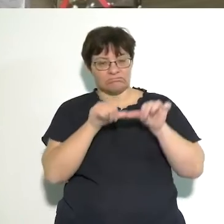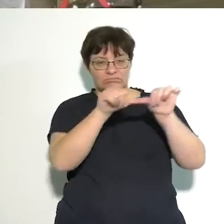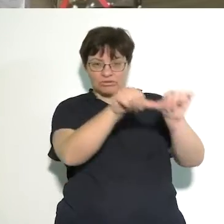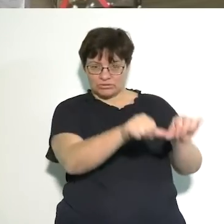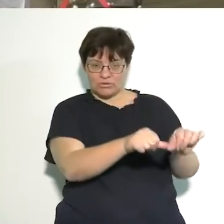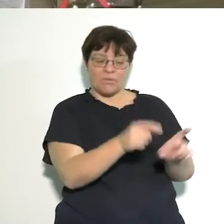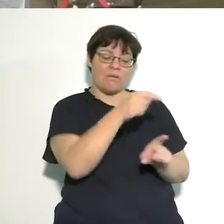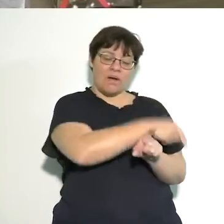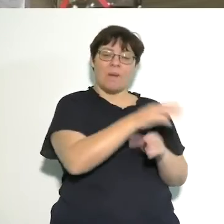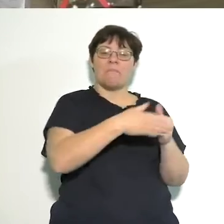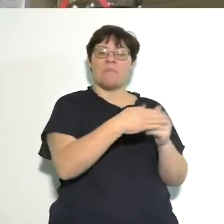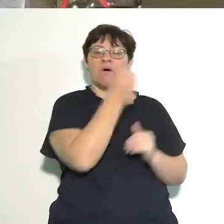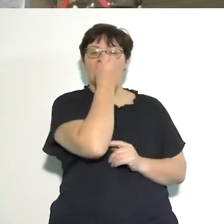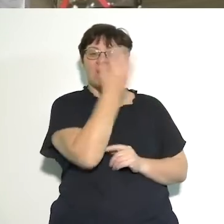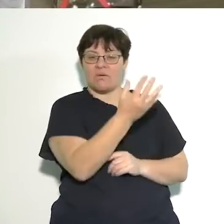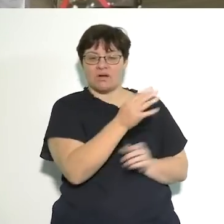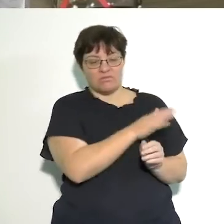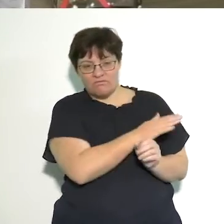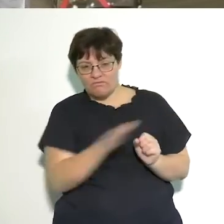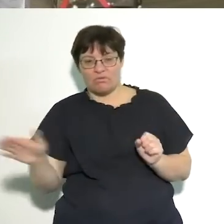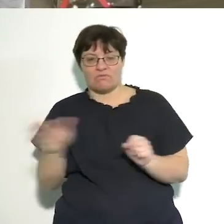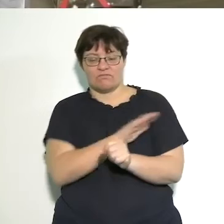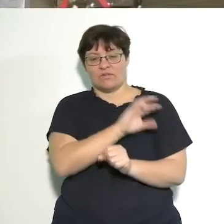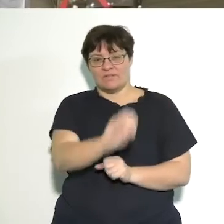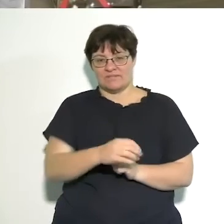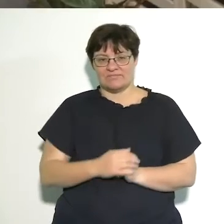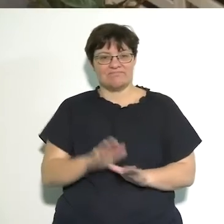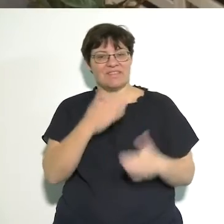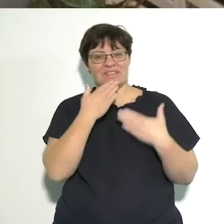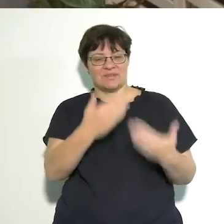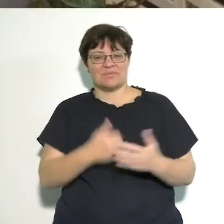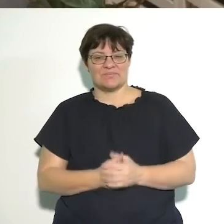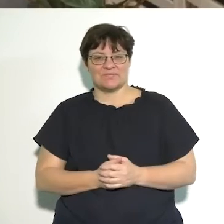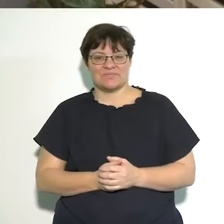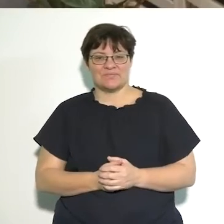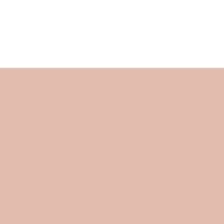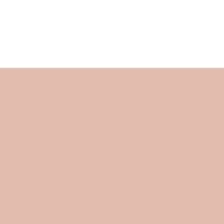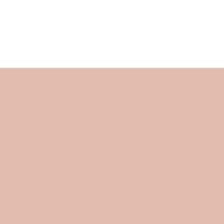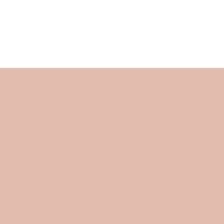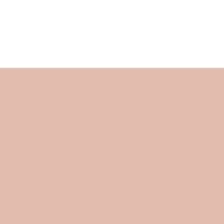could continue with other flowers to tessellate the whole area. Thank you.